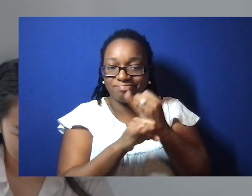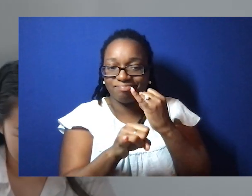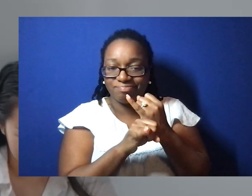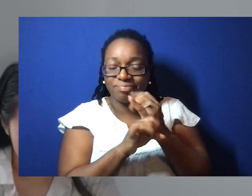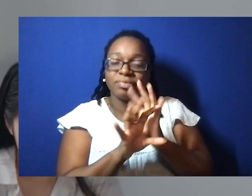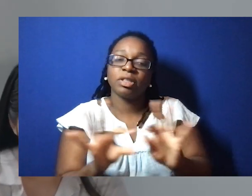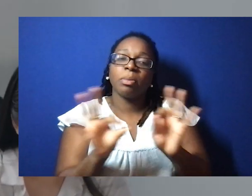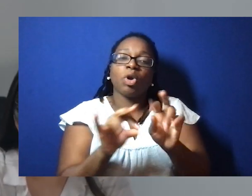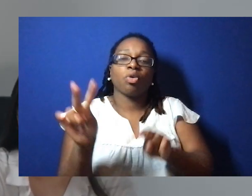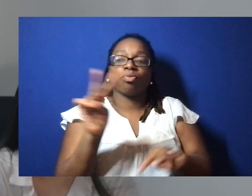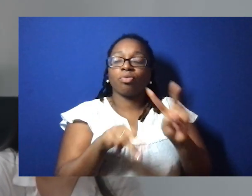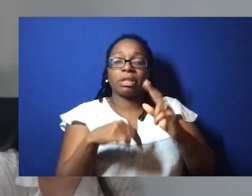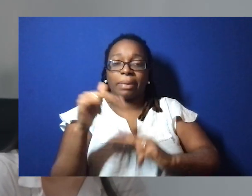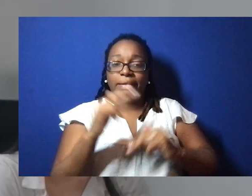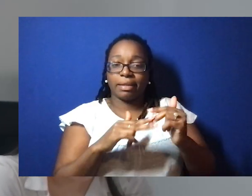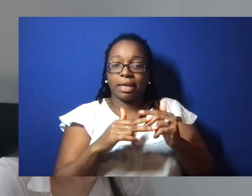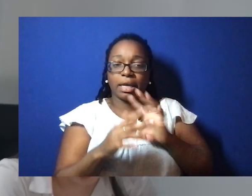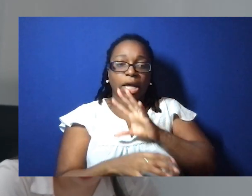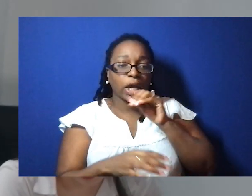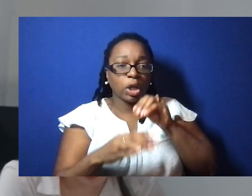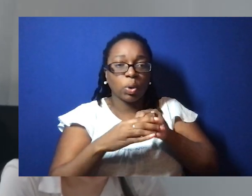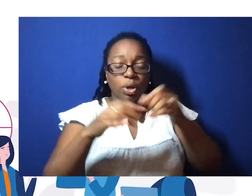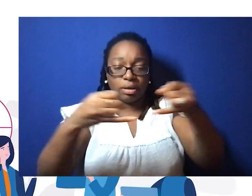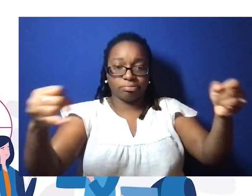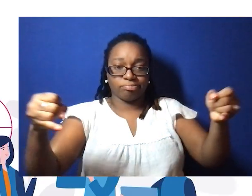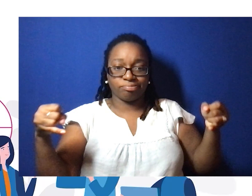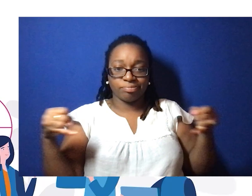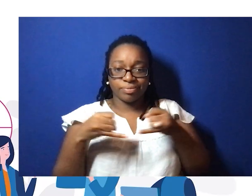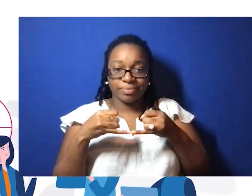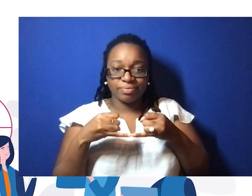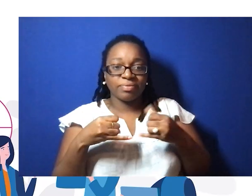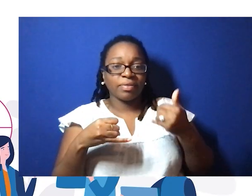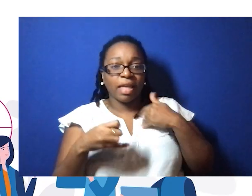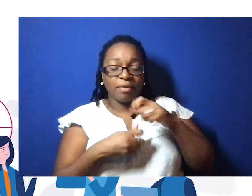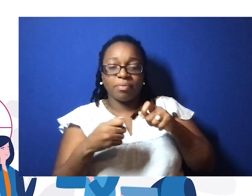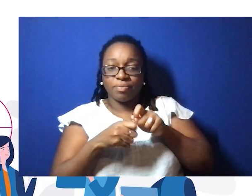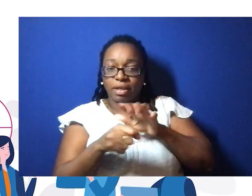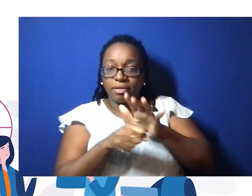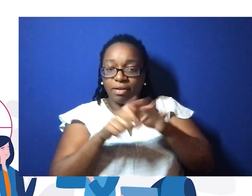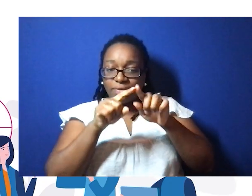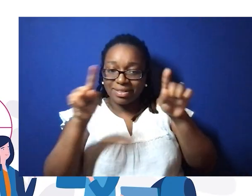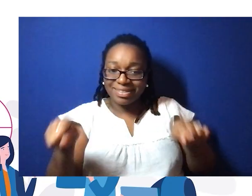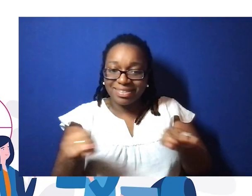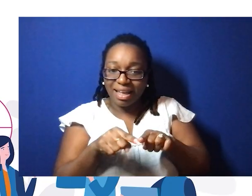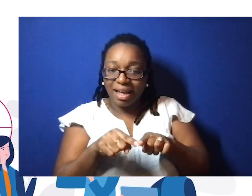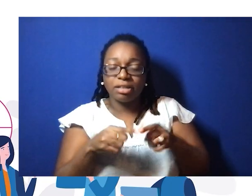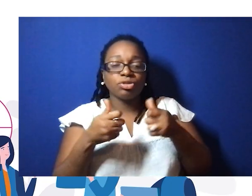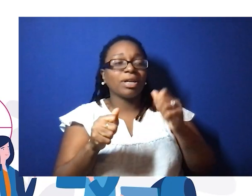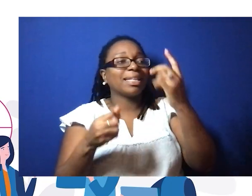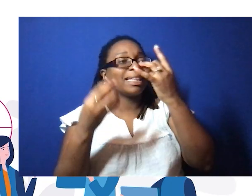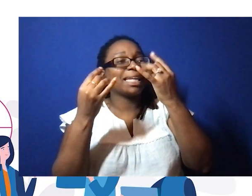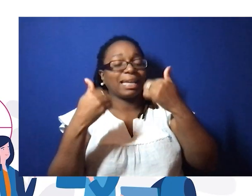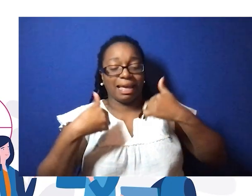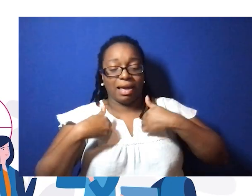try and view the facility, including the perimeter, layout, and navigational signage, through the eyes of a person